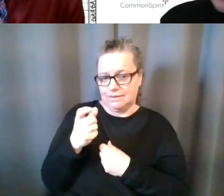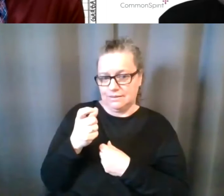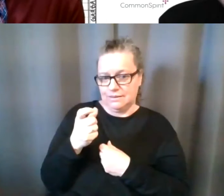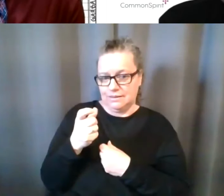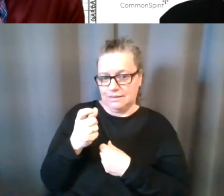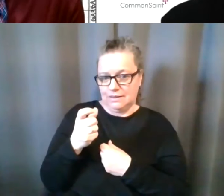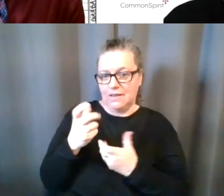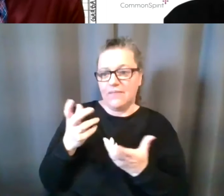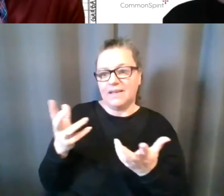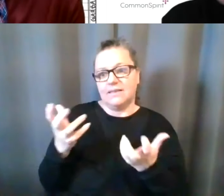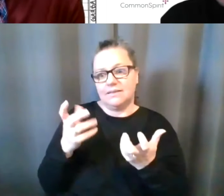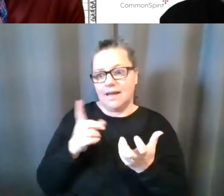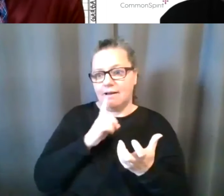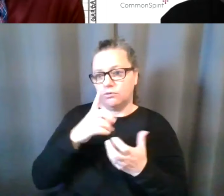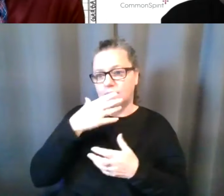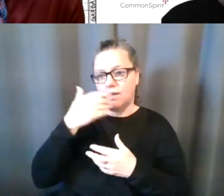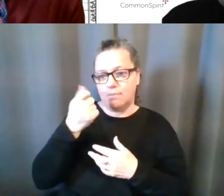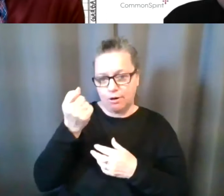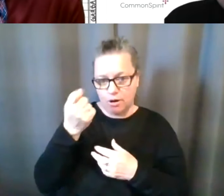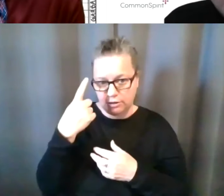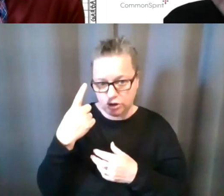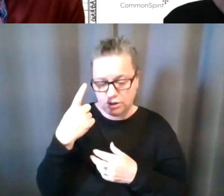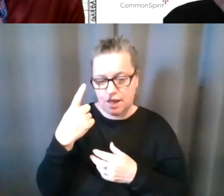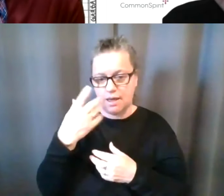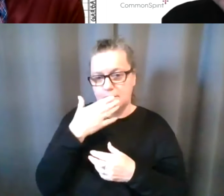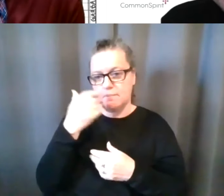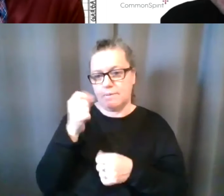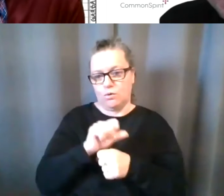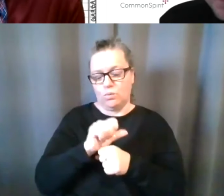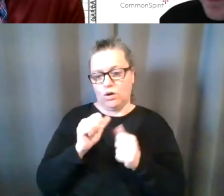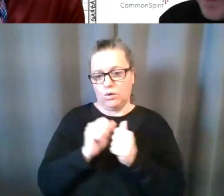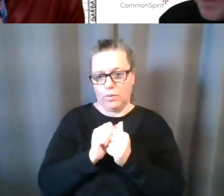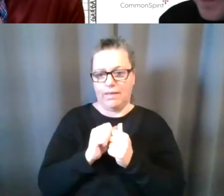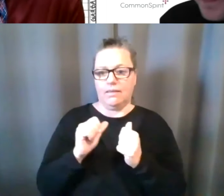the desire to really better understand their work with an equity lens.